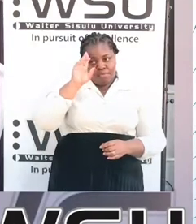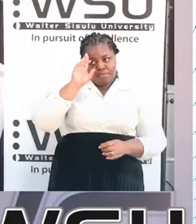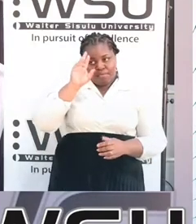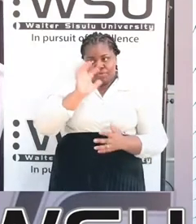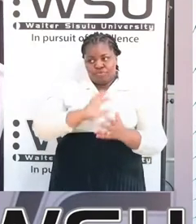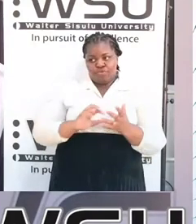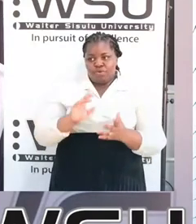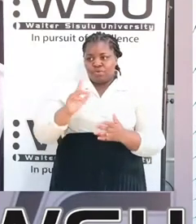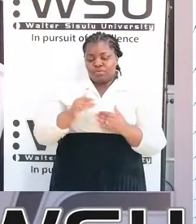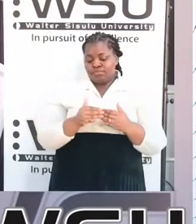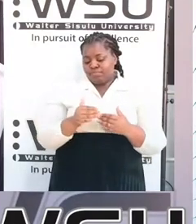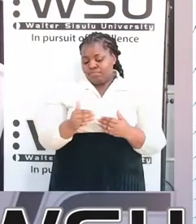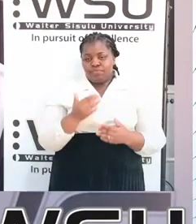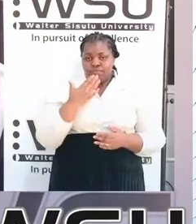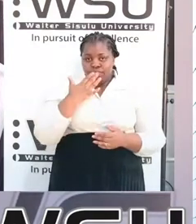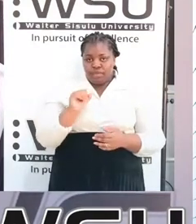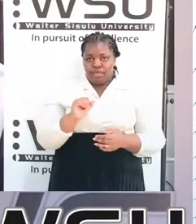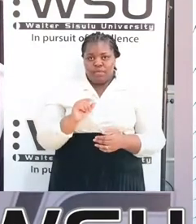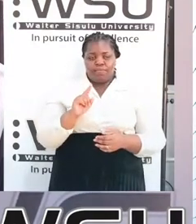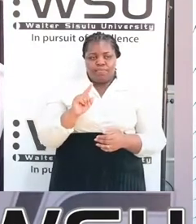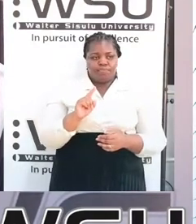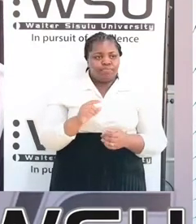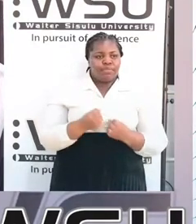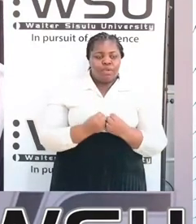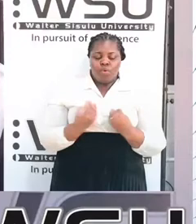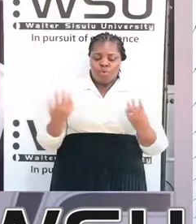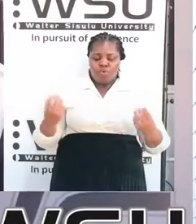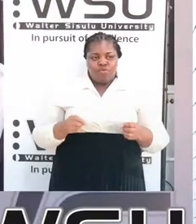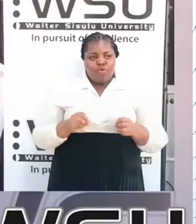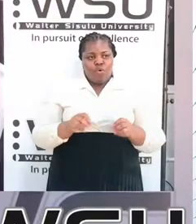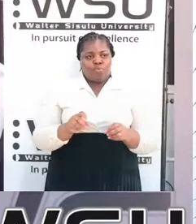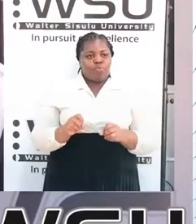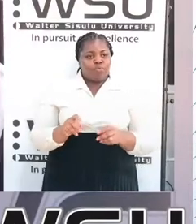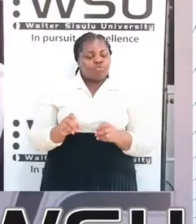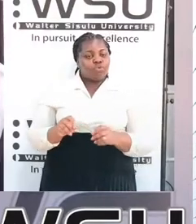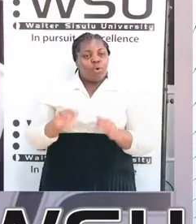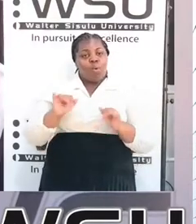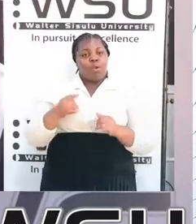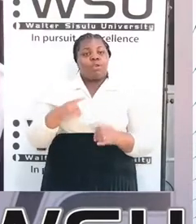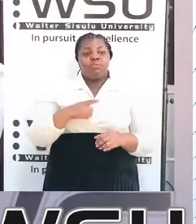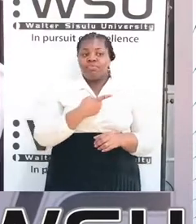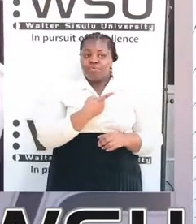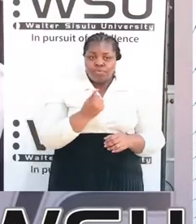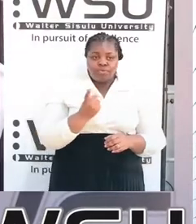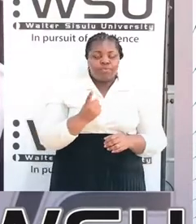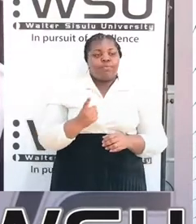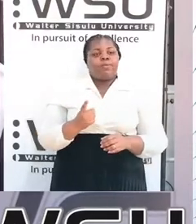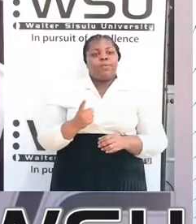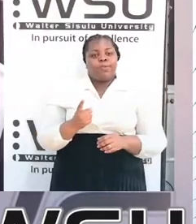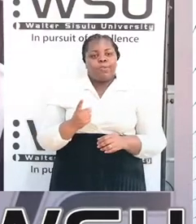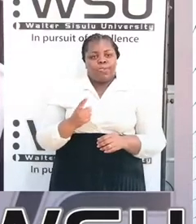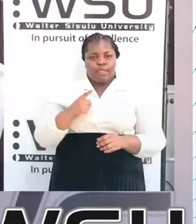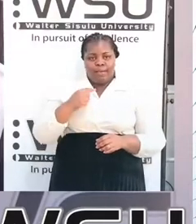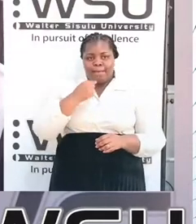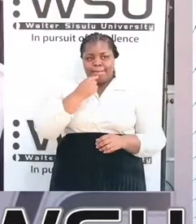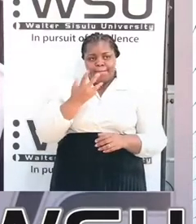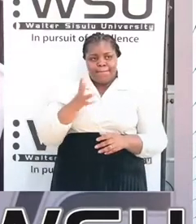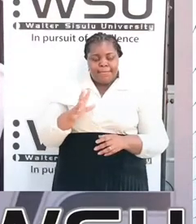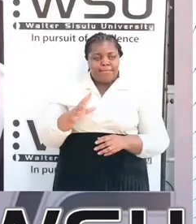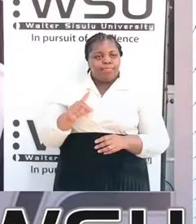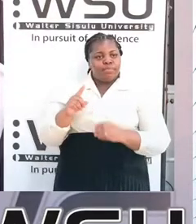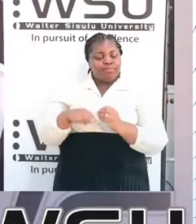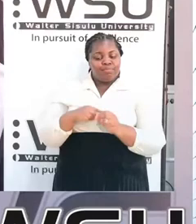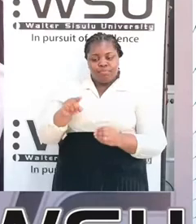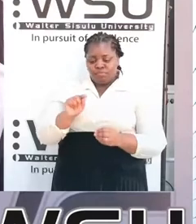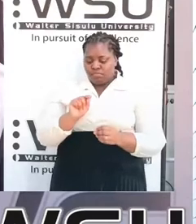from finished. There are countless opportunities and adventures waiting for you, indicated by the